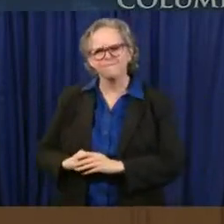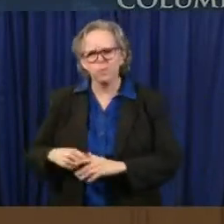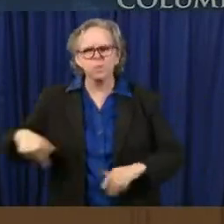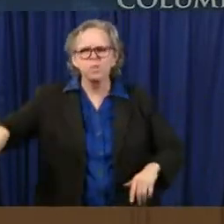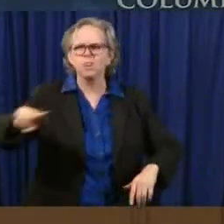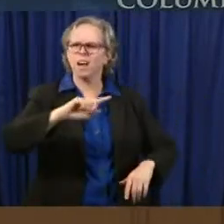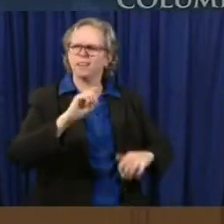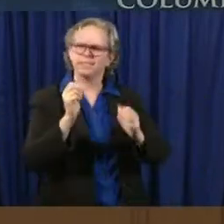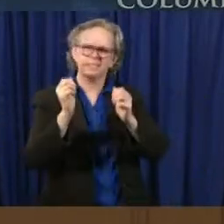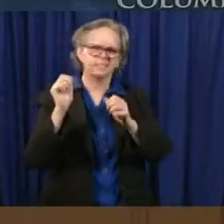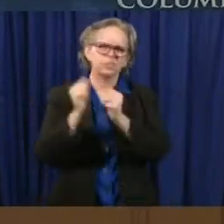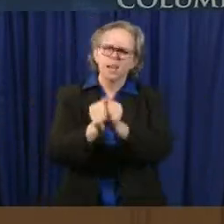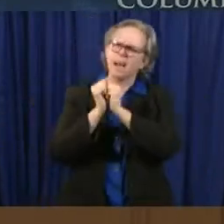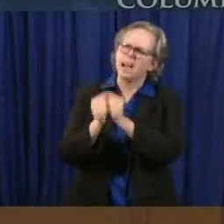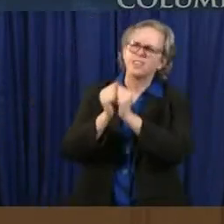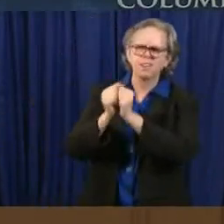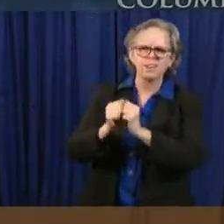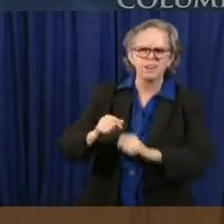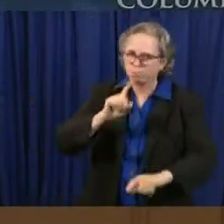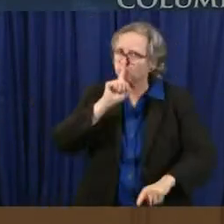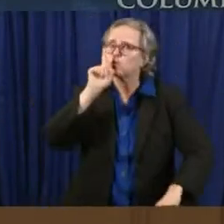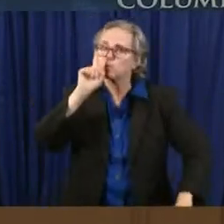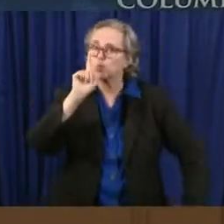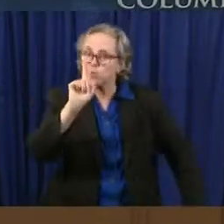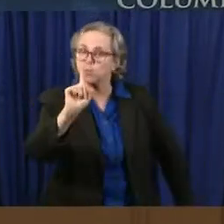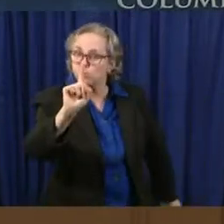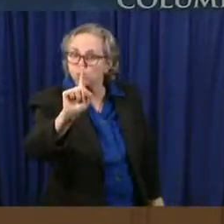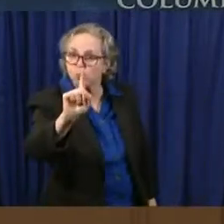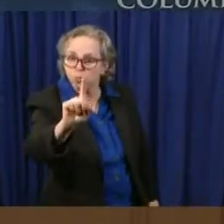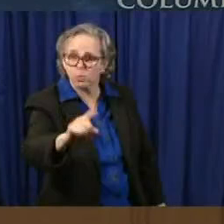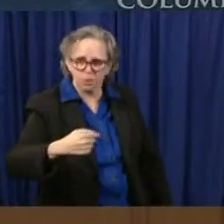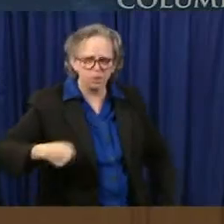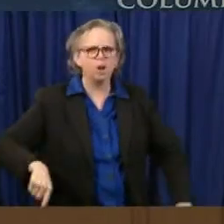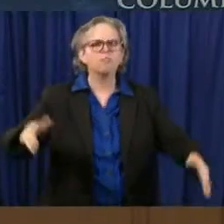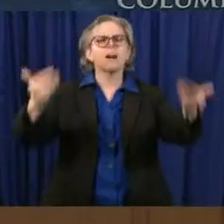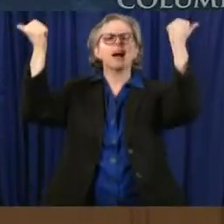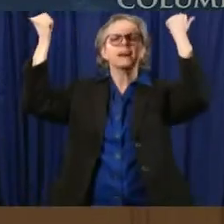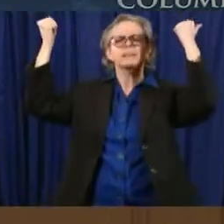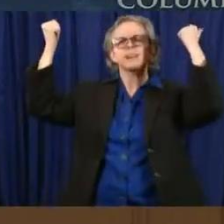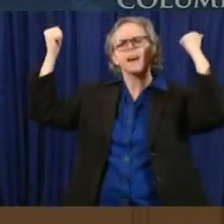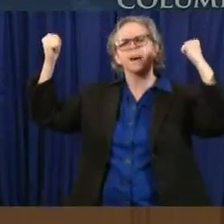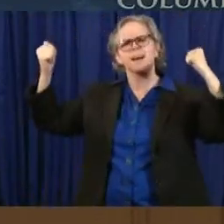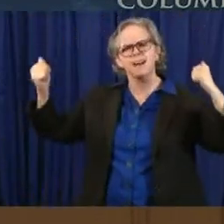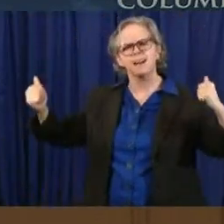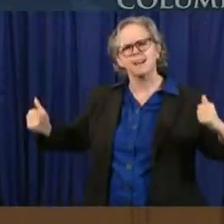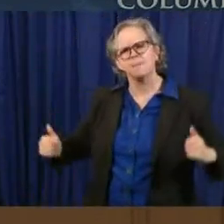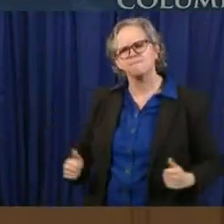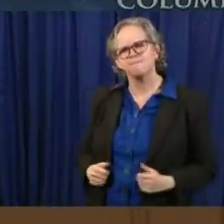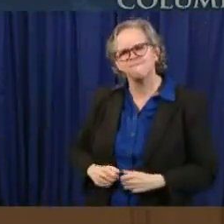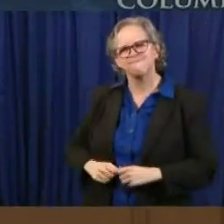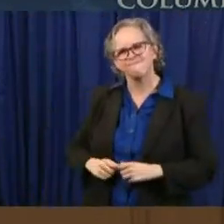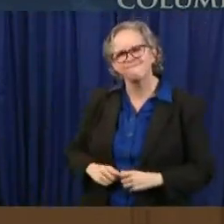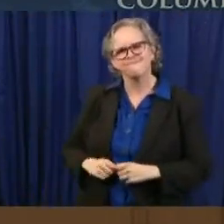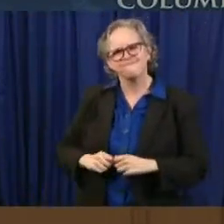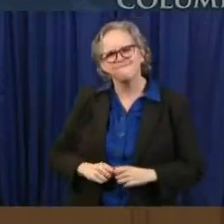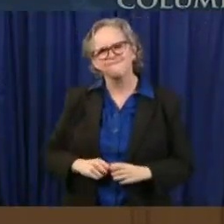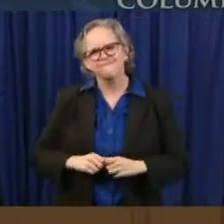We're all in this together, this is true, and we gotta rise.